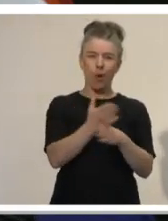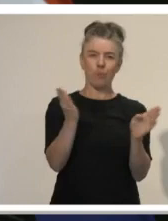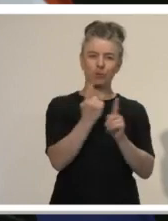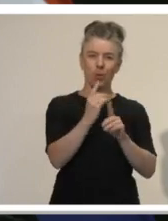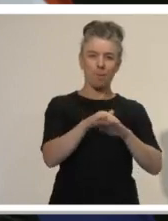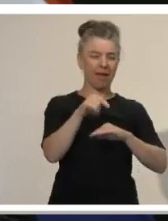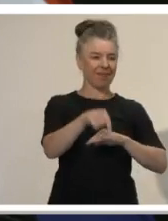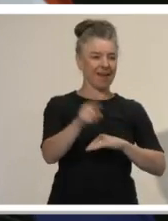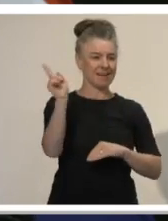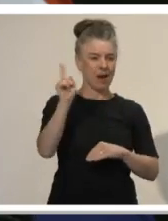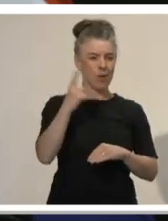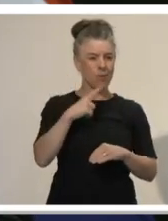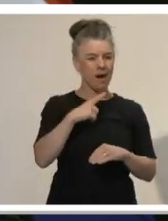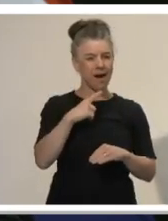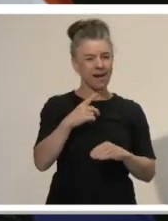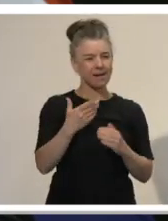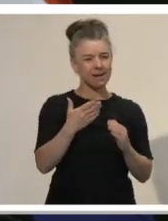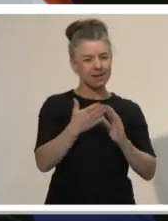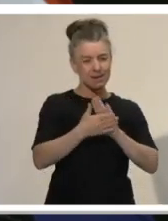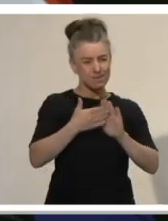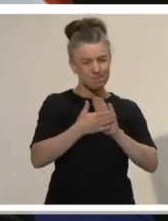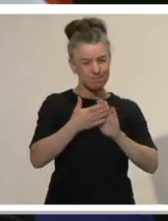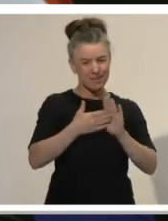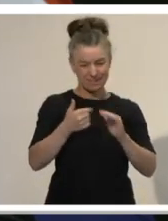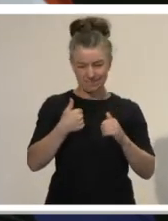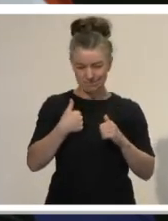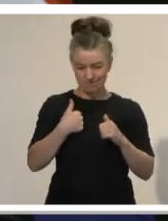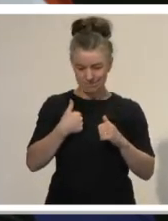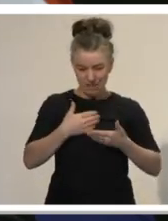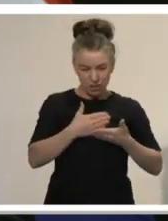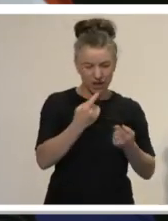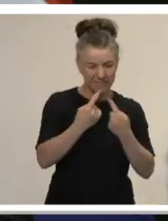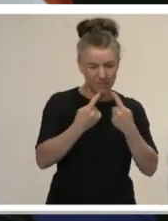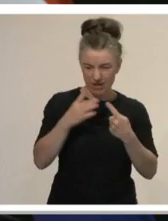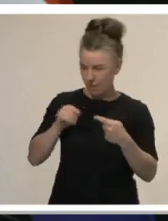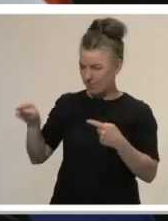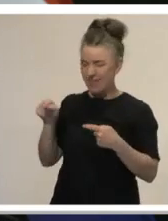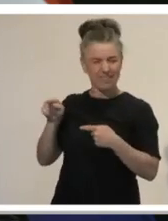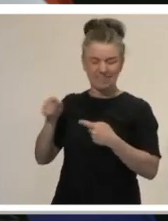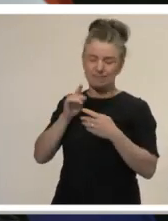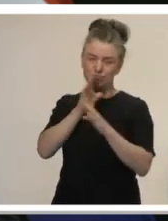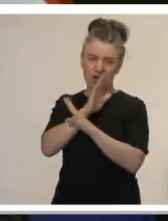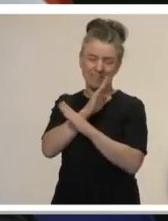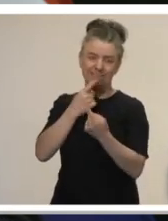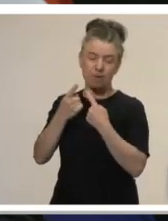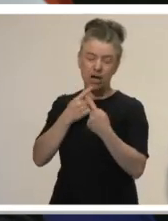Because some of that might draw on information that I've been given on a commercially sensitive basis. One at